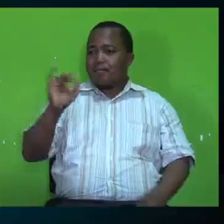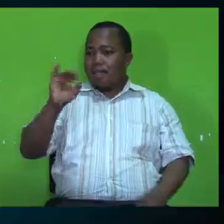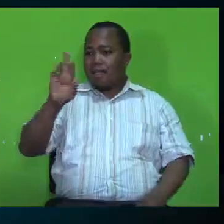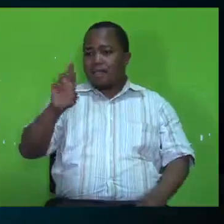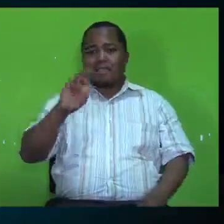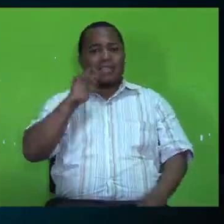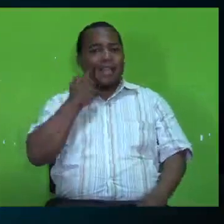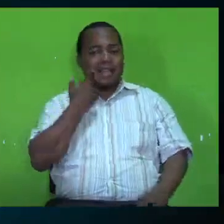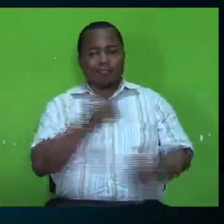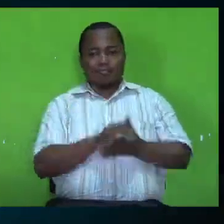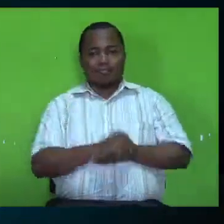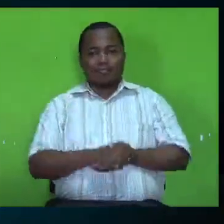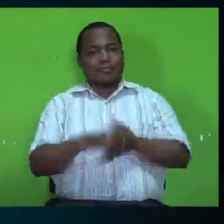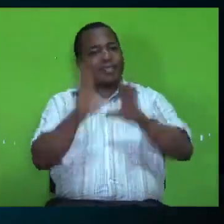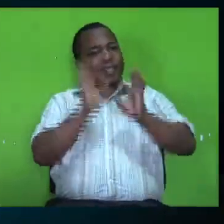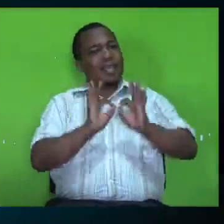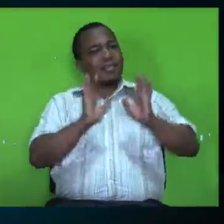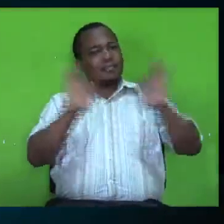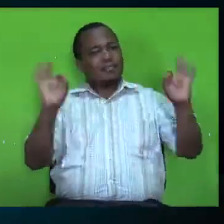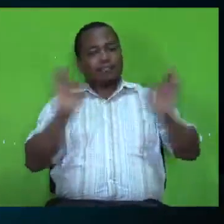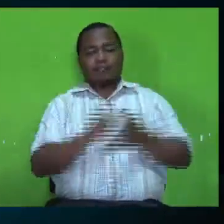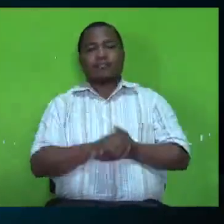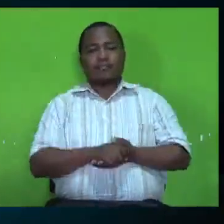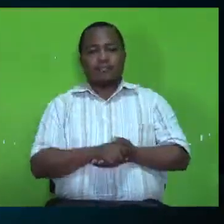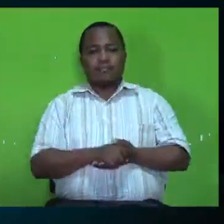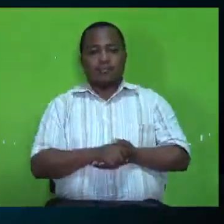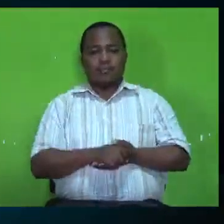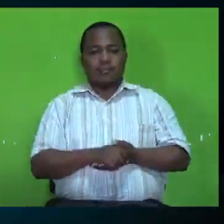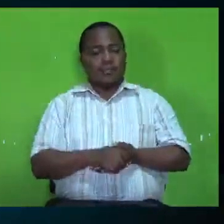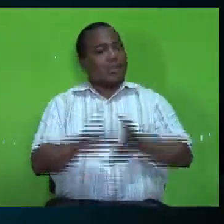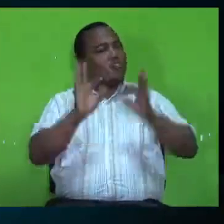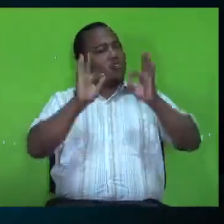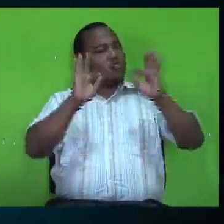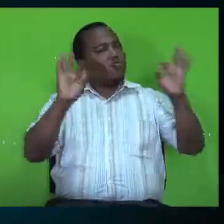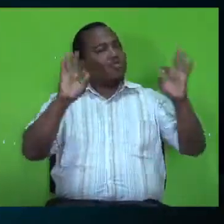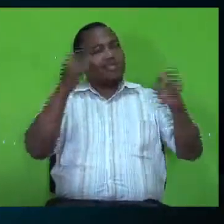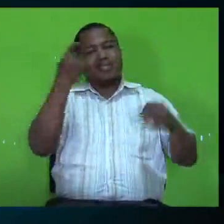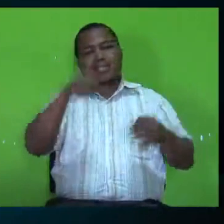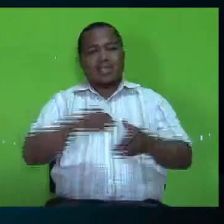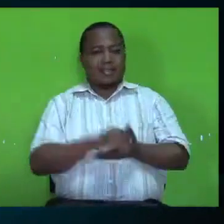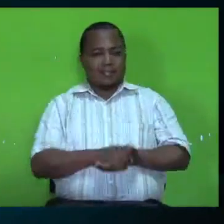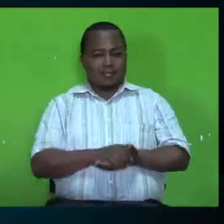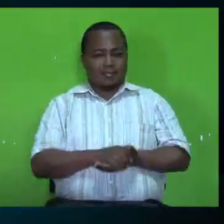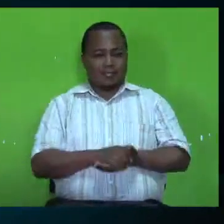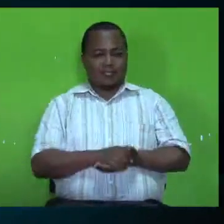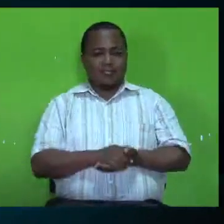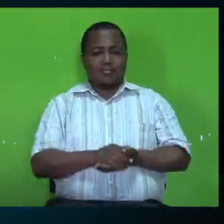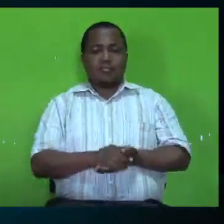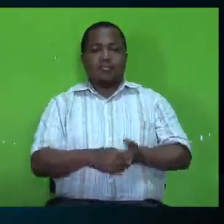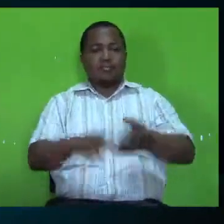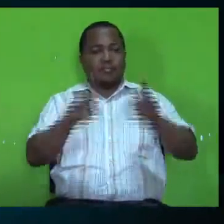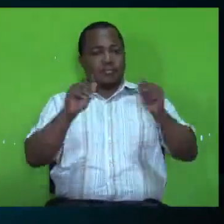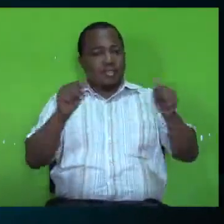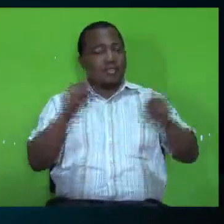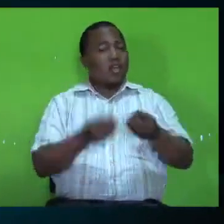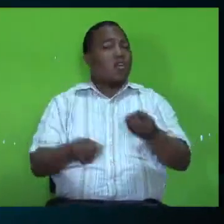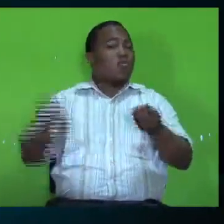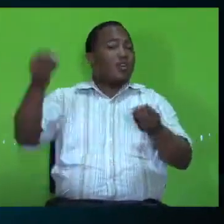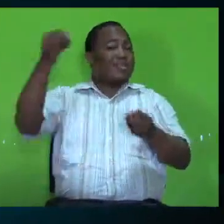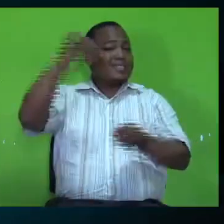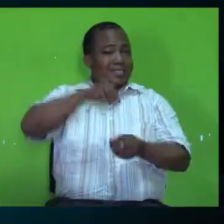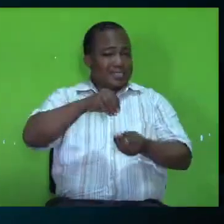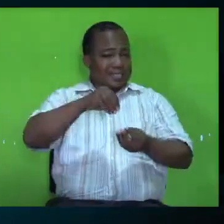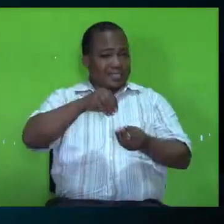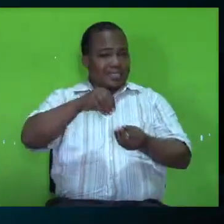please. Very good and very nice, my dears. Purposely to increase